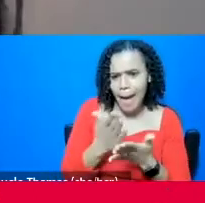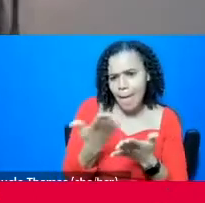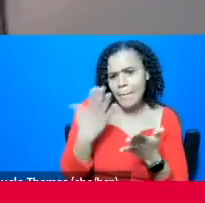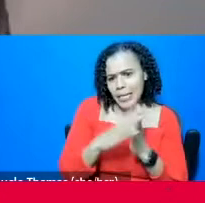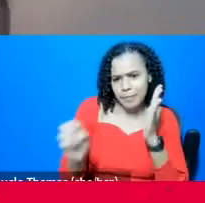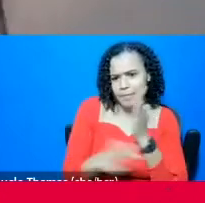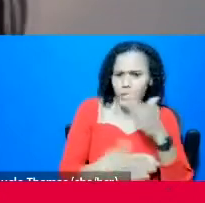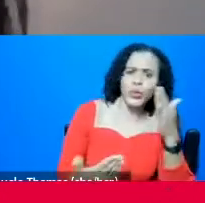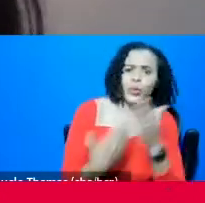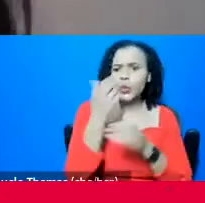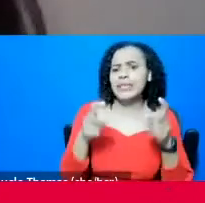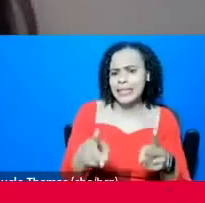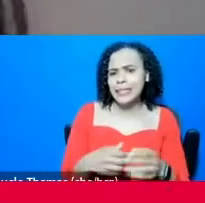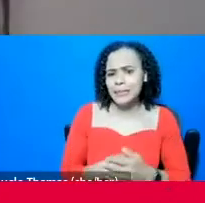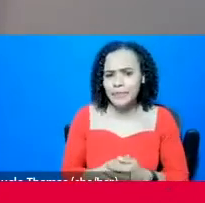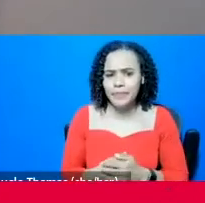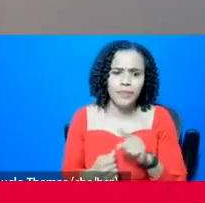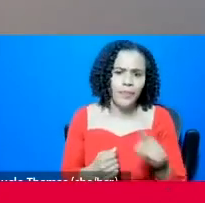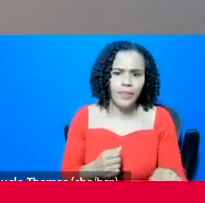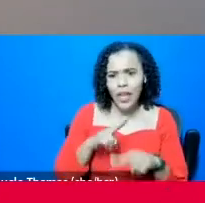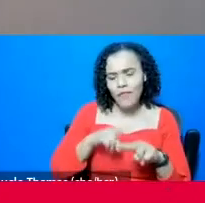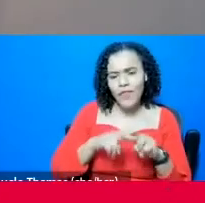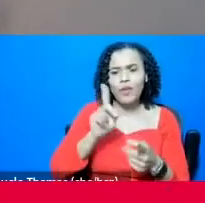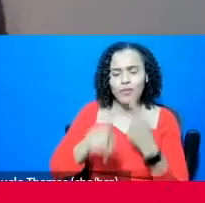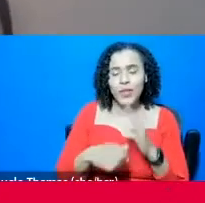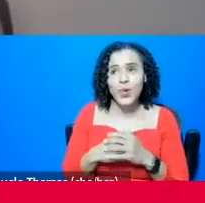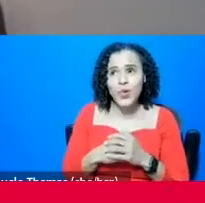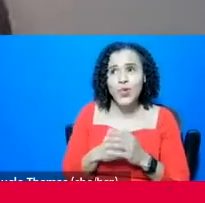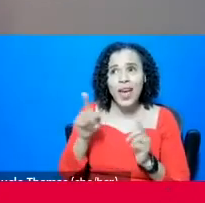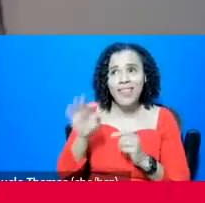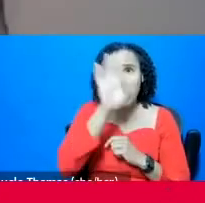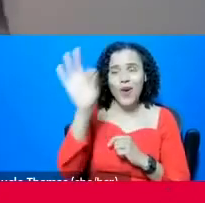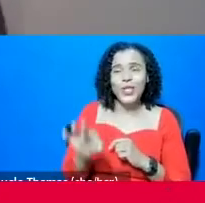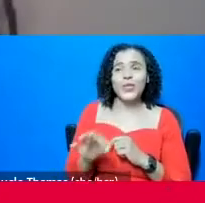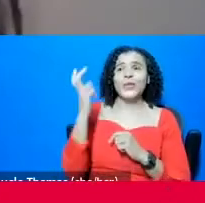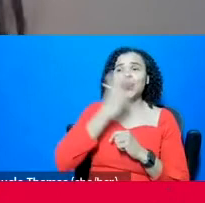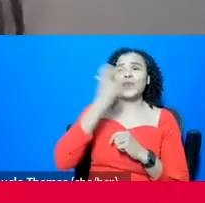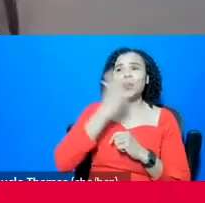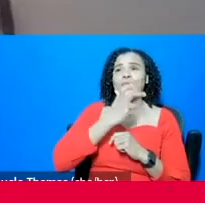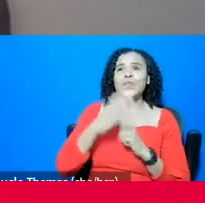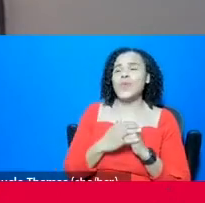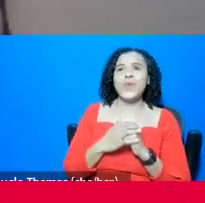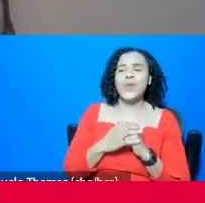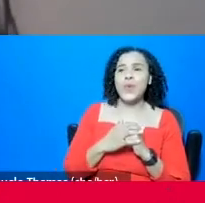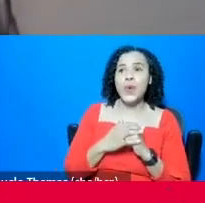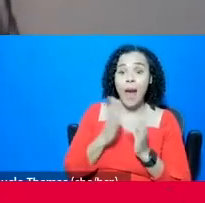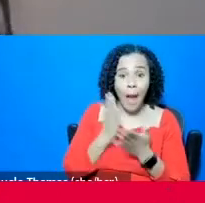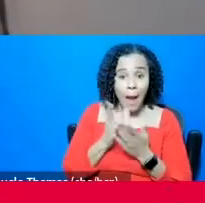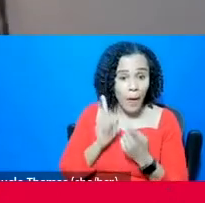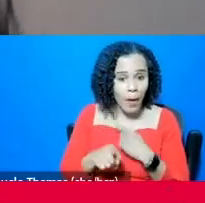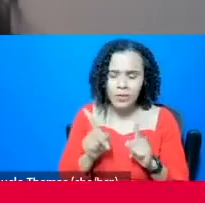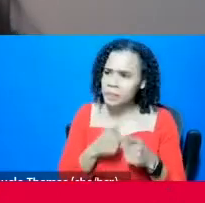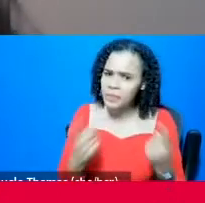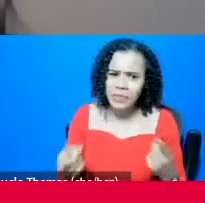Yeah, again, I totally agreed. It's a big question. I feel like I can't do it justice, to be honest. But